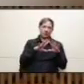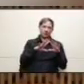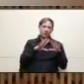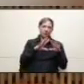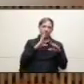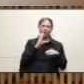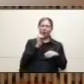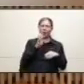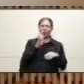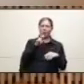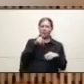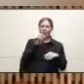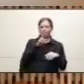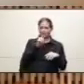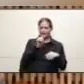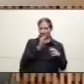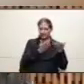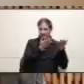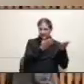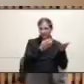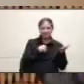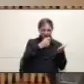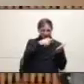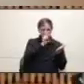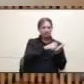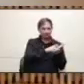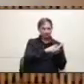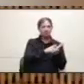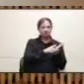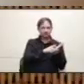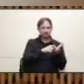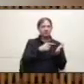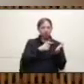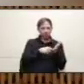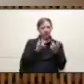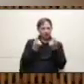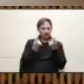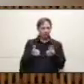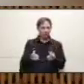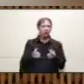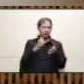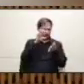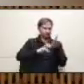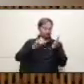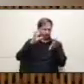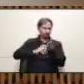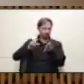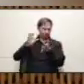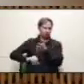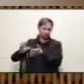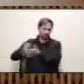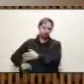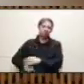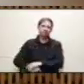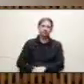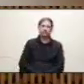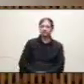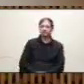staff members for them to sign those stop orders so that we execute them. Thank you.